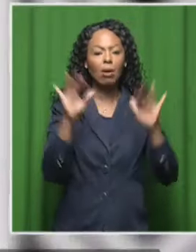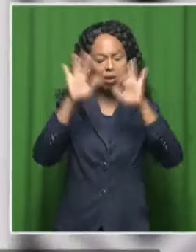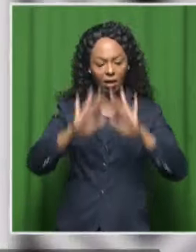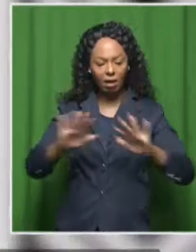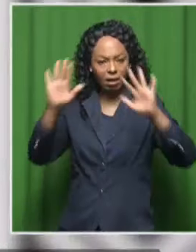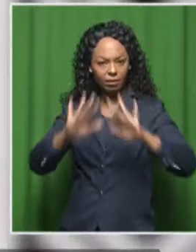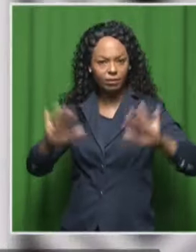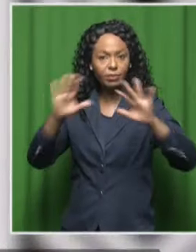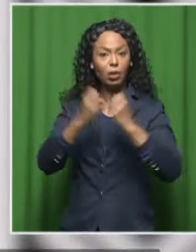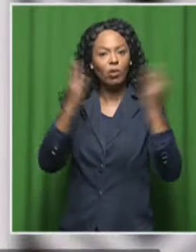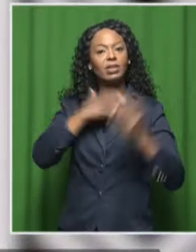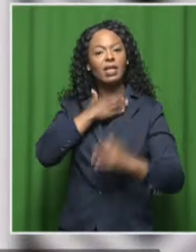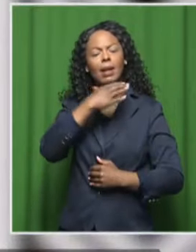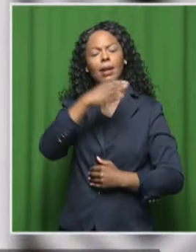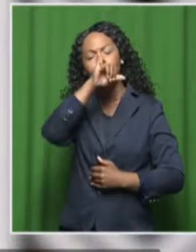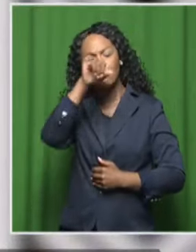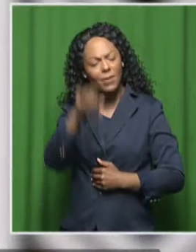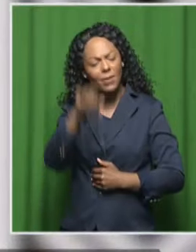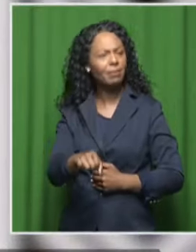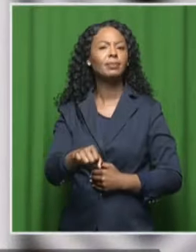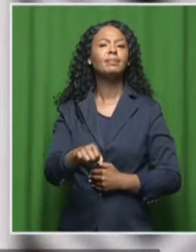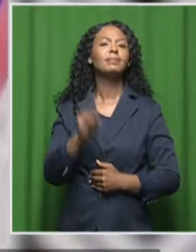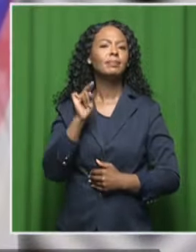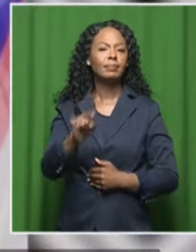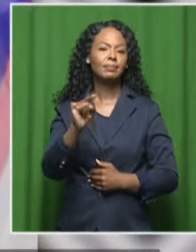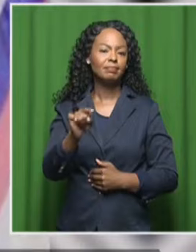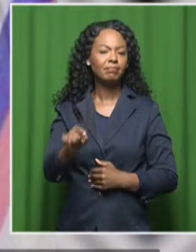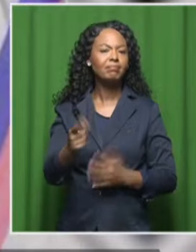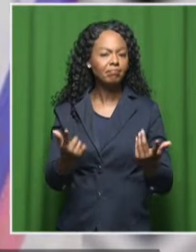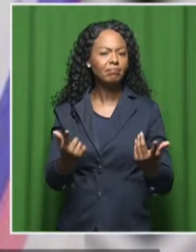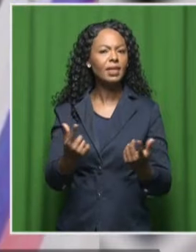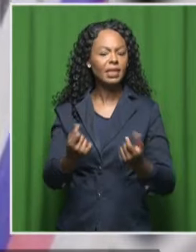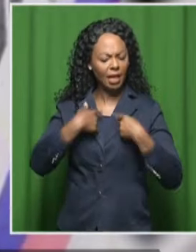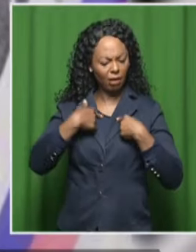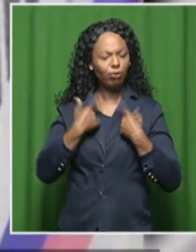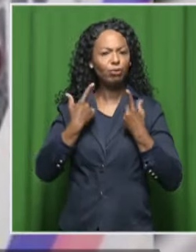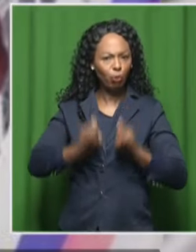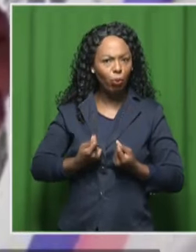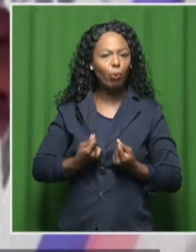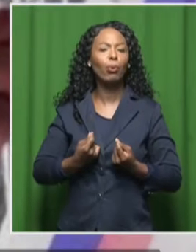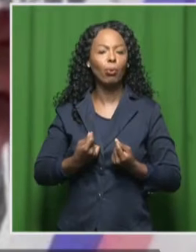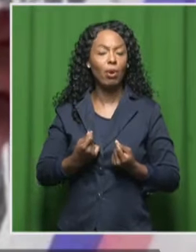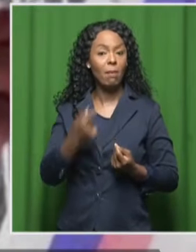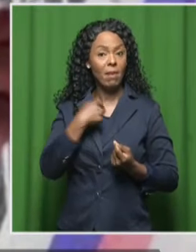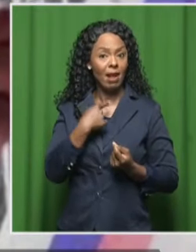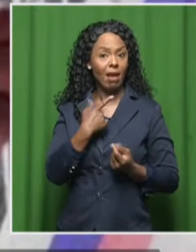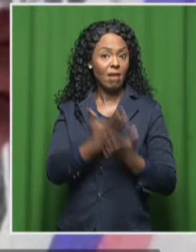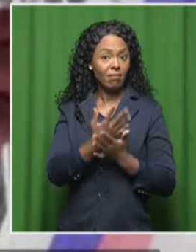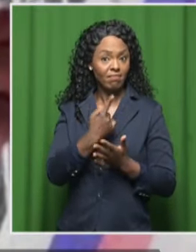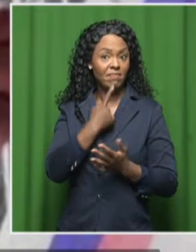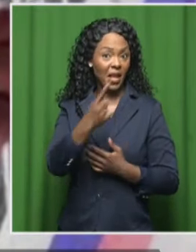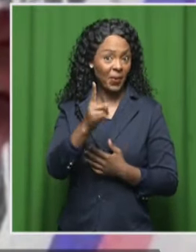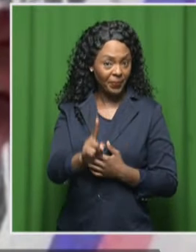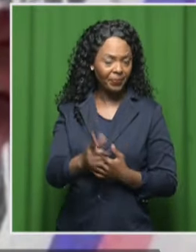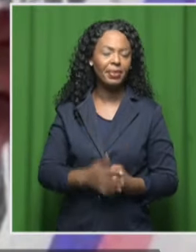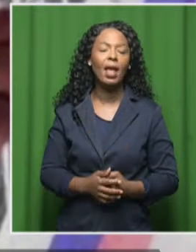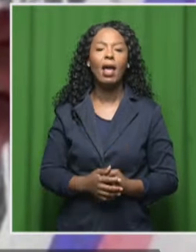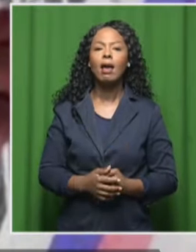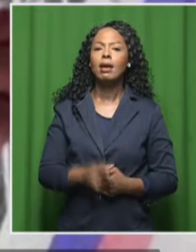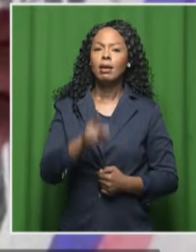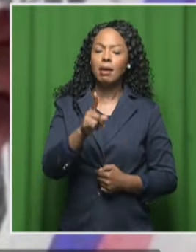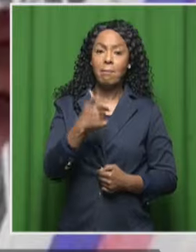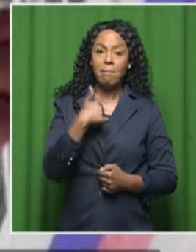We are the one who come with many primary colors and do it on our own. So the thing that I can say to express what I'm doing